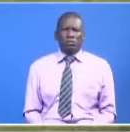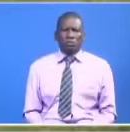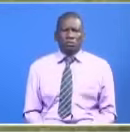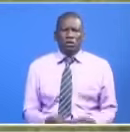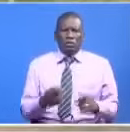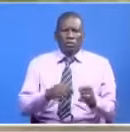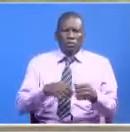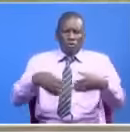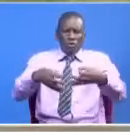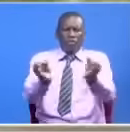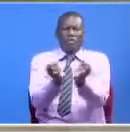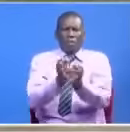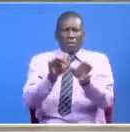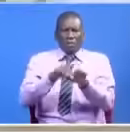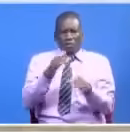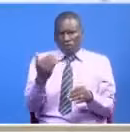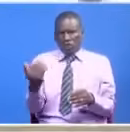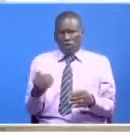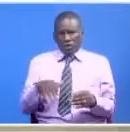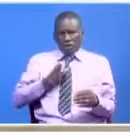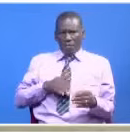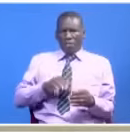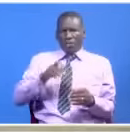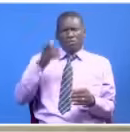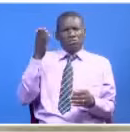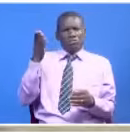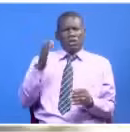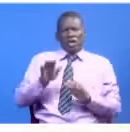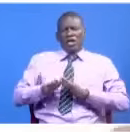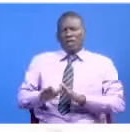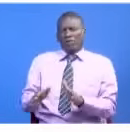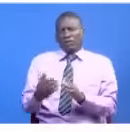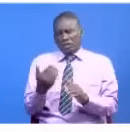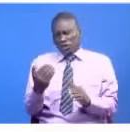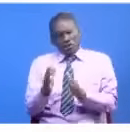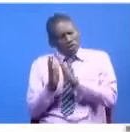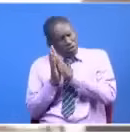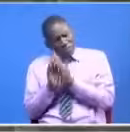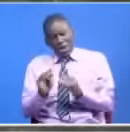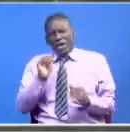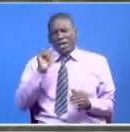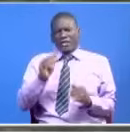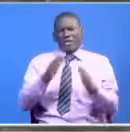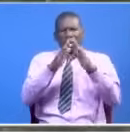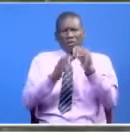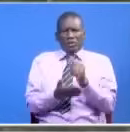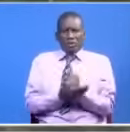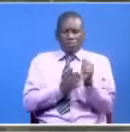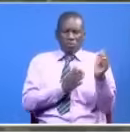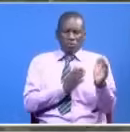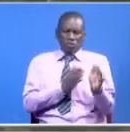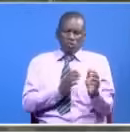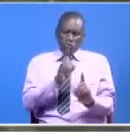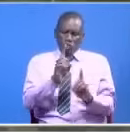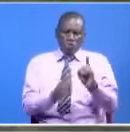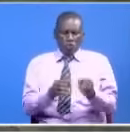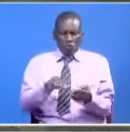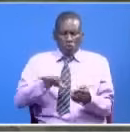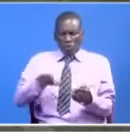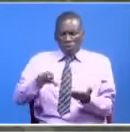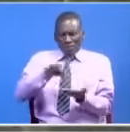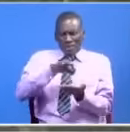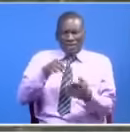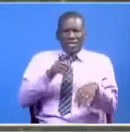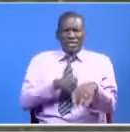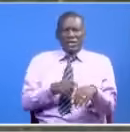According to the family of this child, his mother, Joyce Wanjeri, left him sleeping and requested their house help to prepare his breakfast. However, when